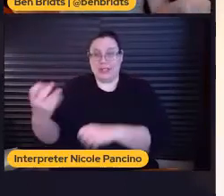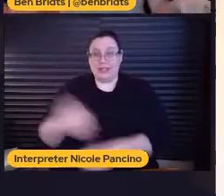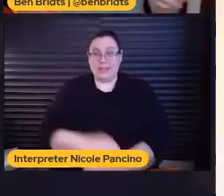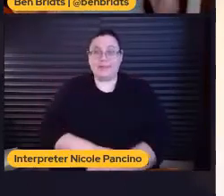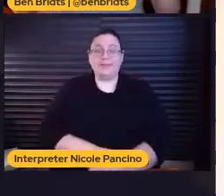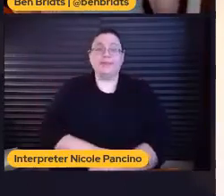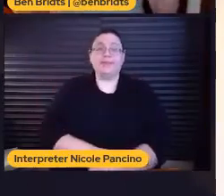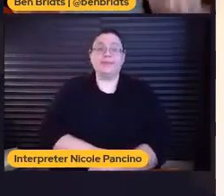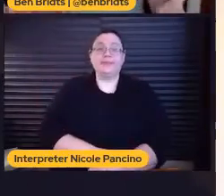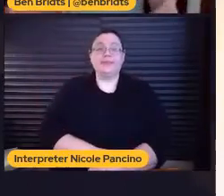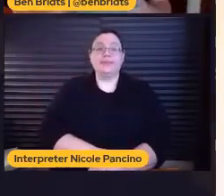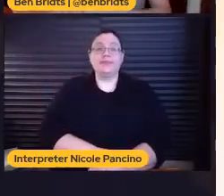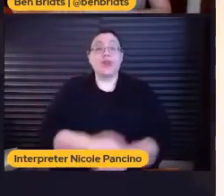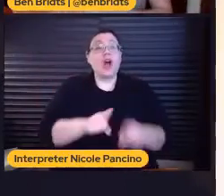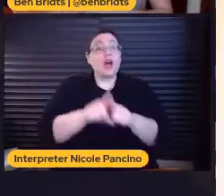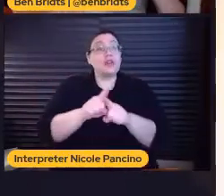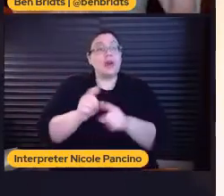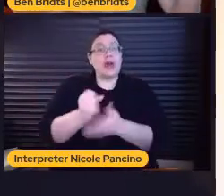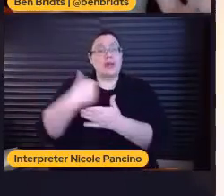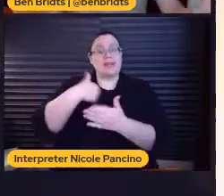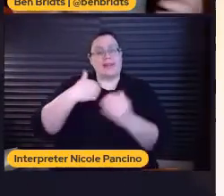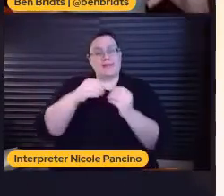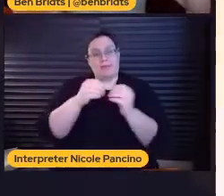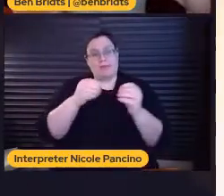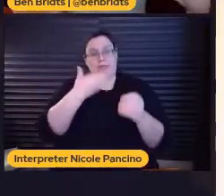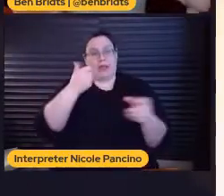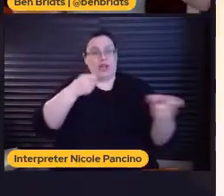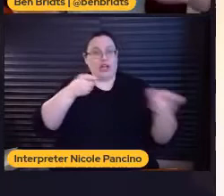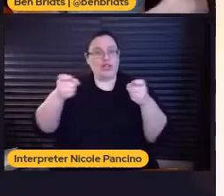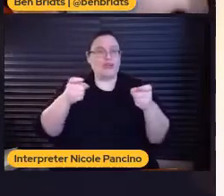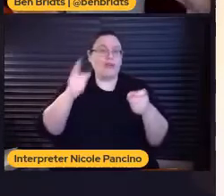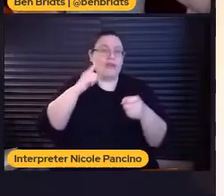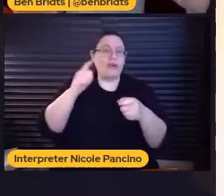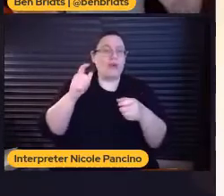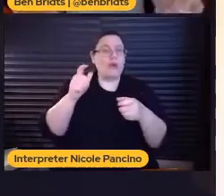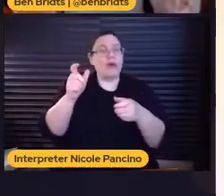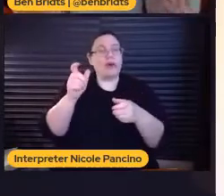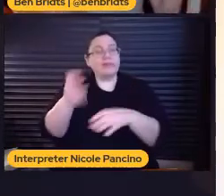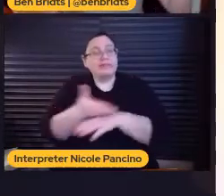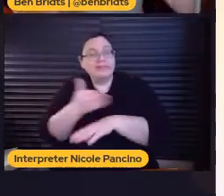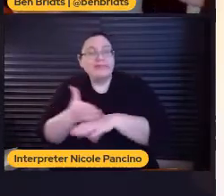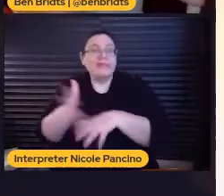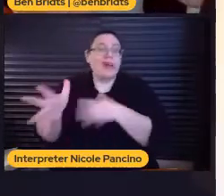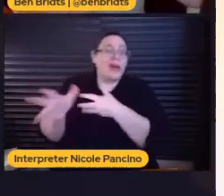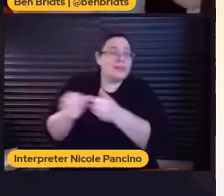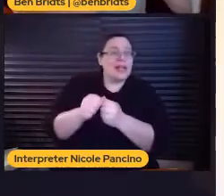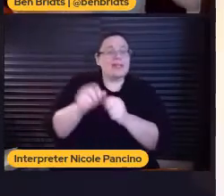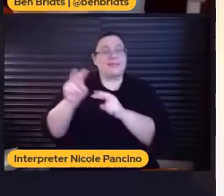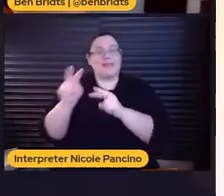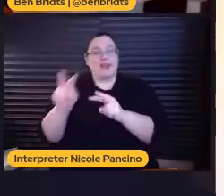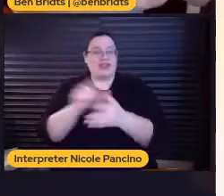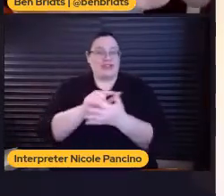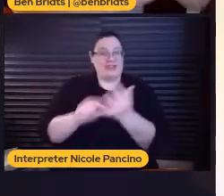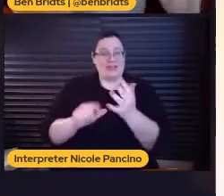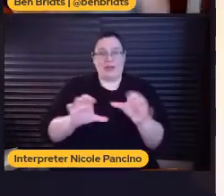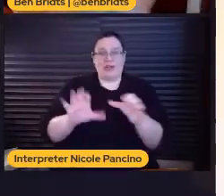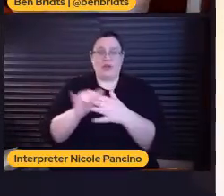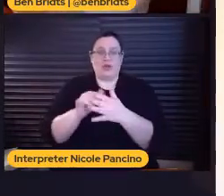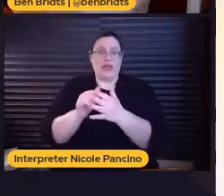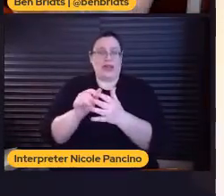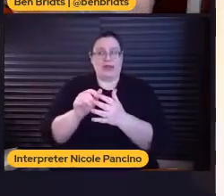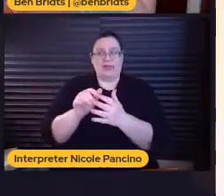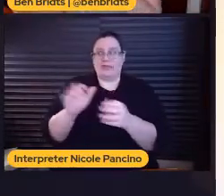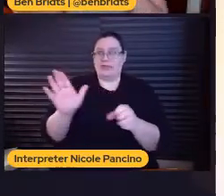It also gives us a lot more control about updates and log groups and monitoring, because we can do that completely independent of